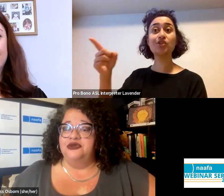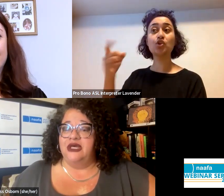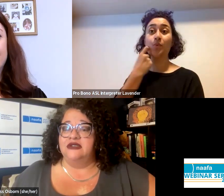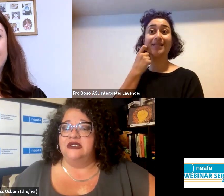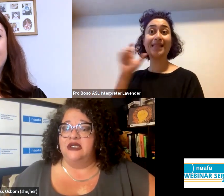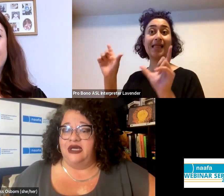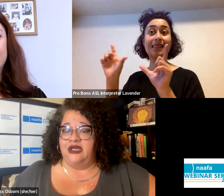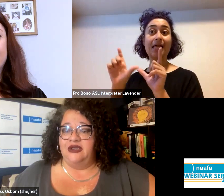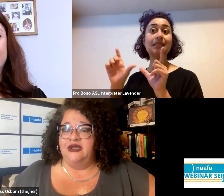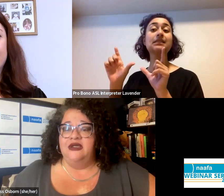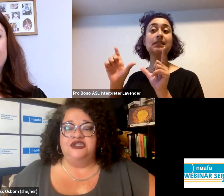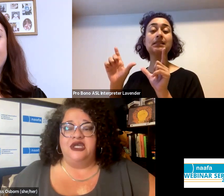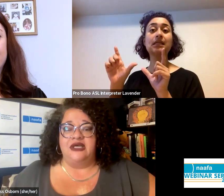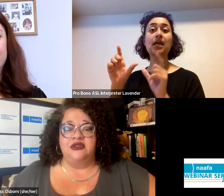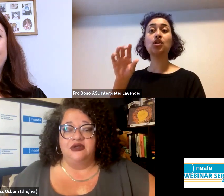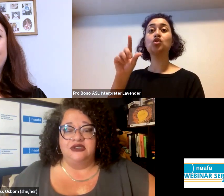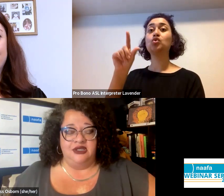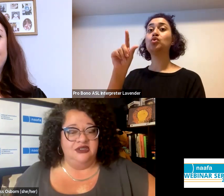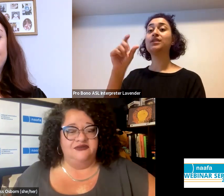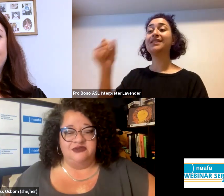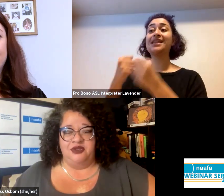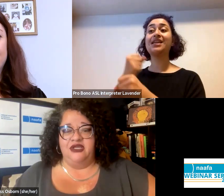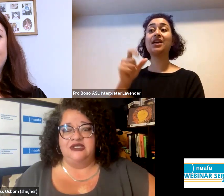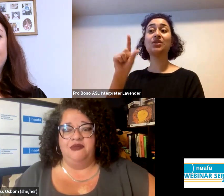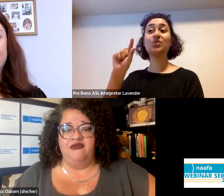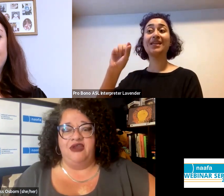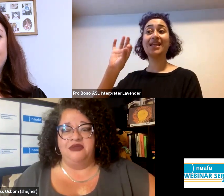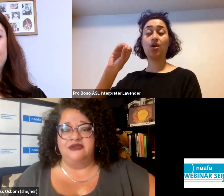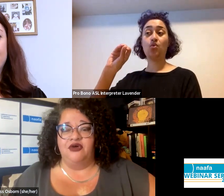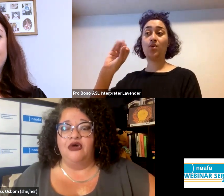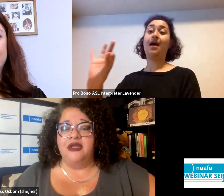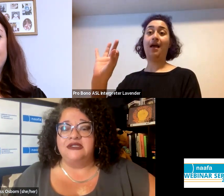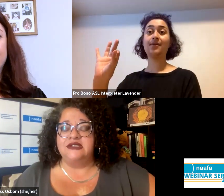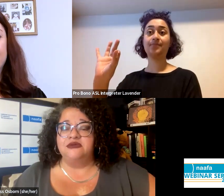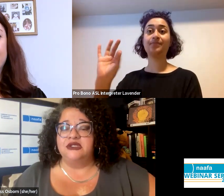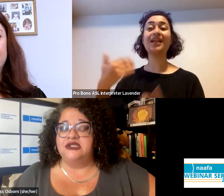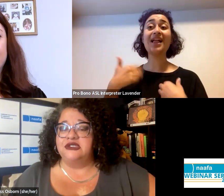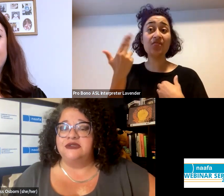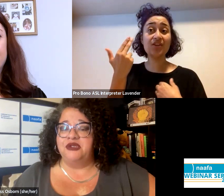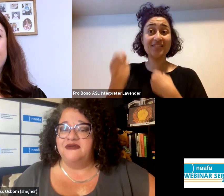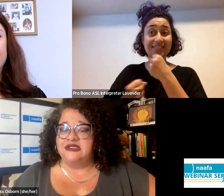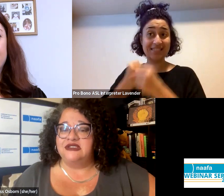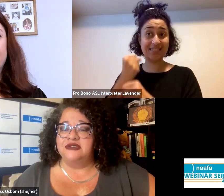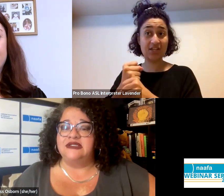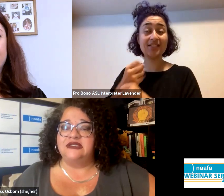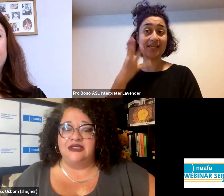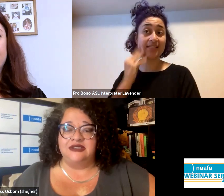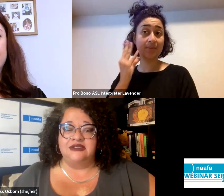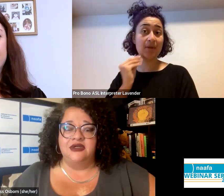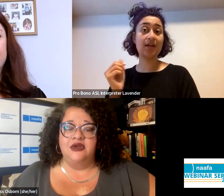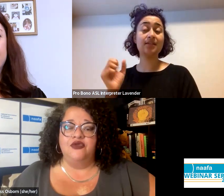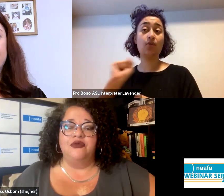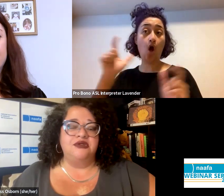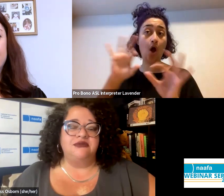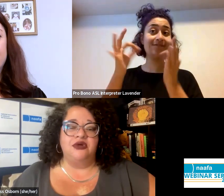in 2009. She has 13 years of experience helping families of all races, religions, belief systems, and